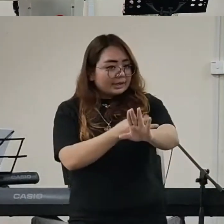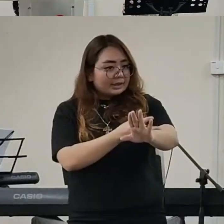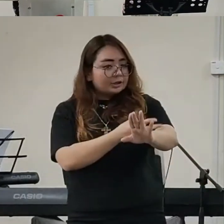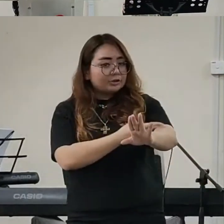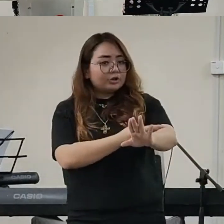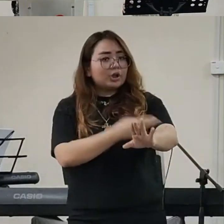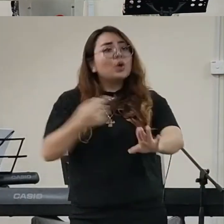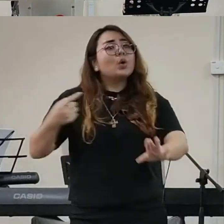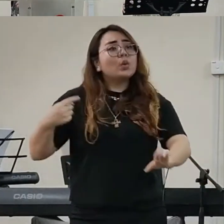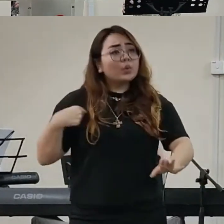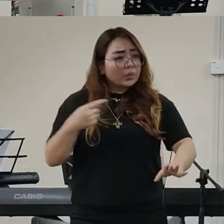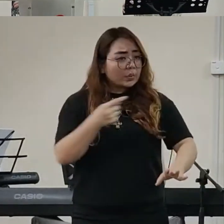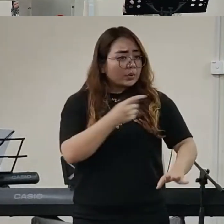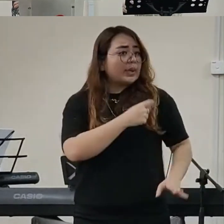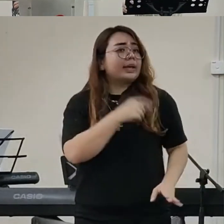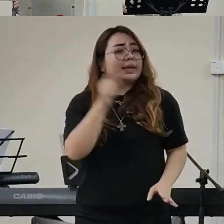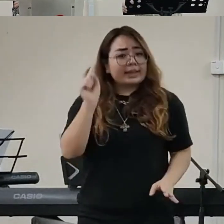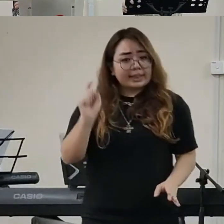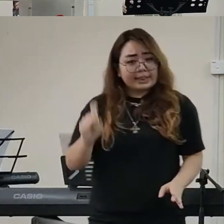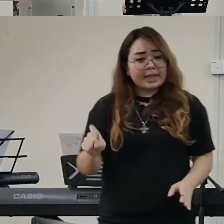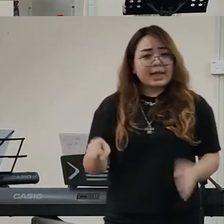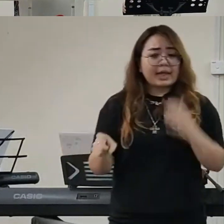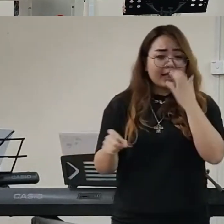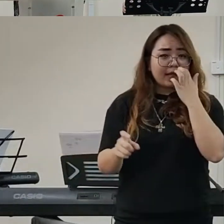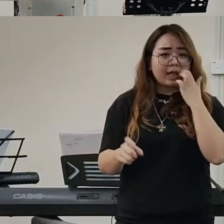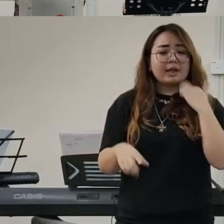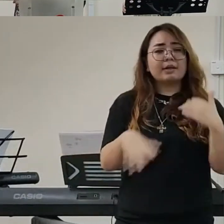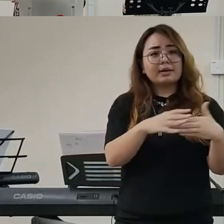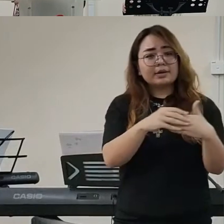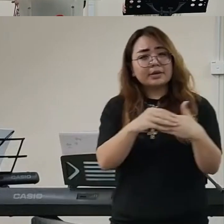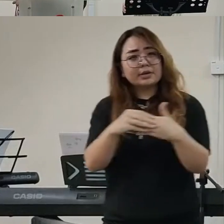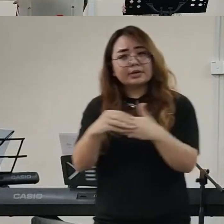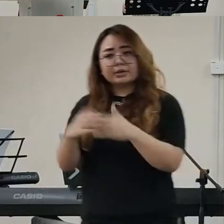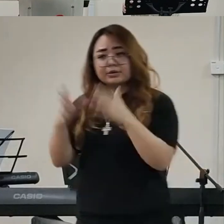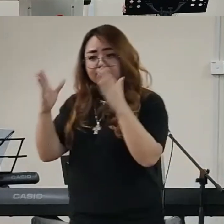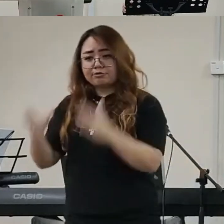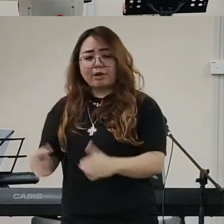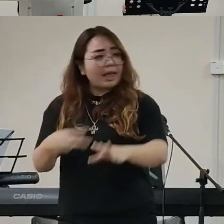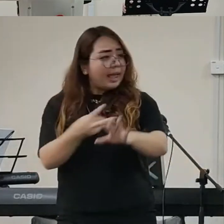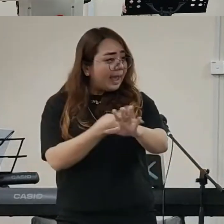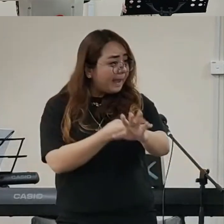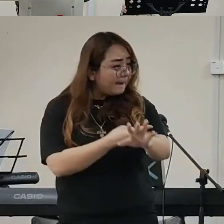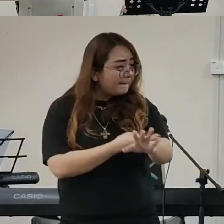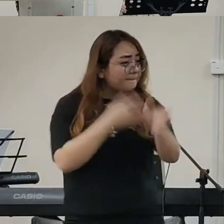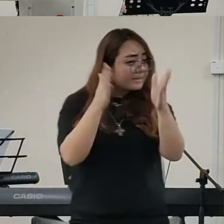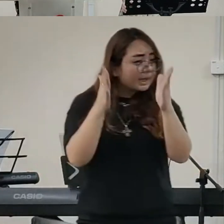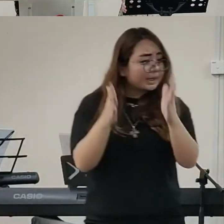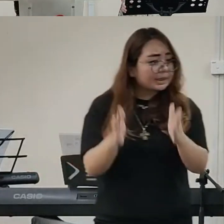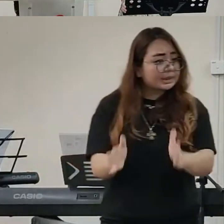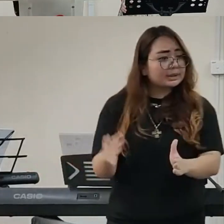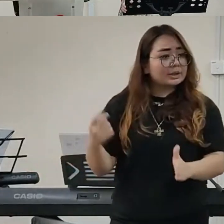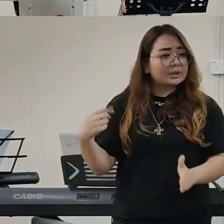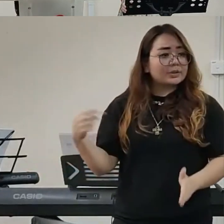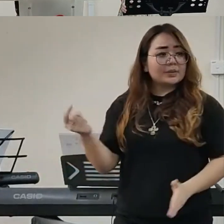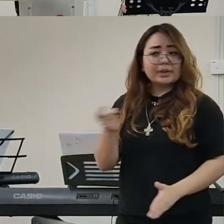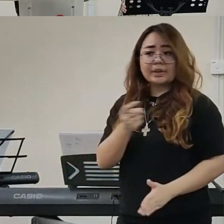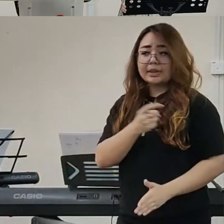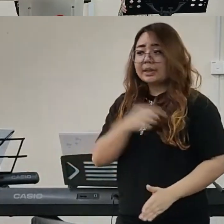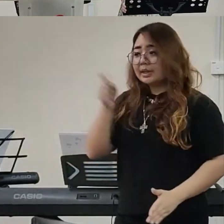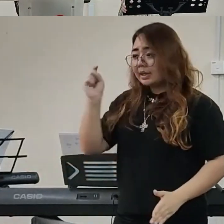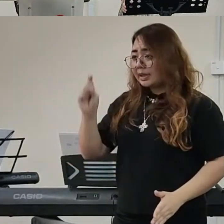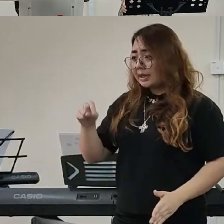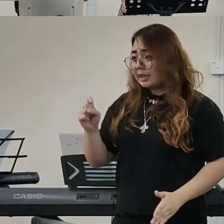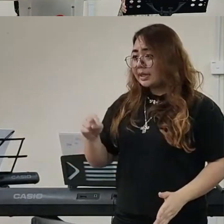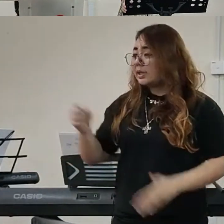you.To bring someone to accept Jesus and say, you do whatever you like now. You need to bring them to church. You need to understand that they need to